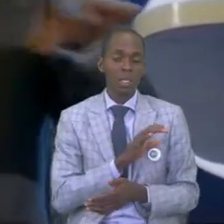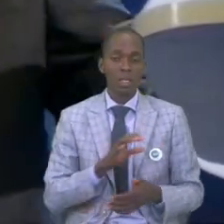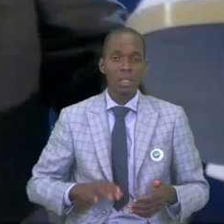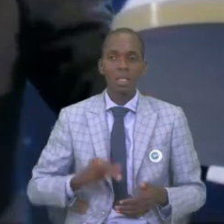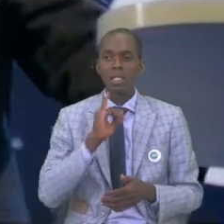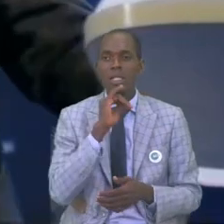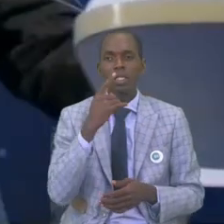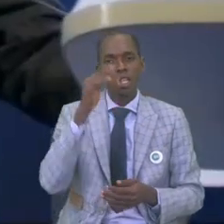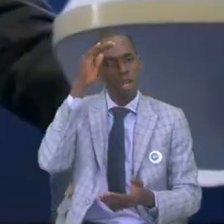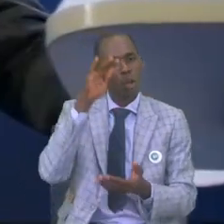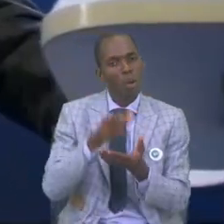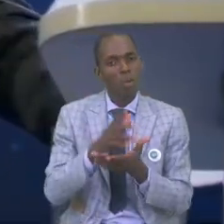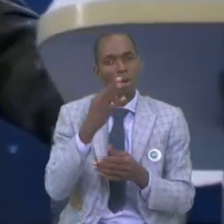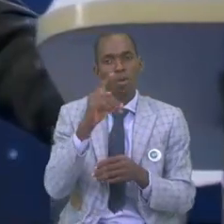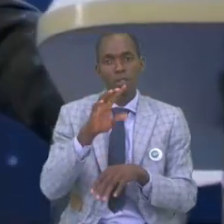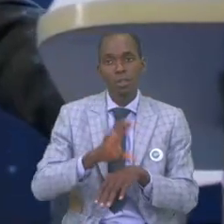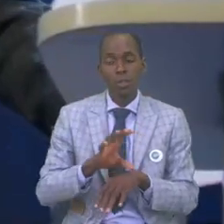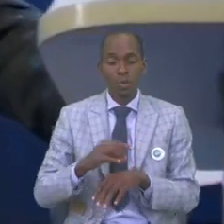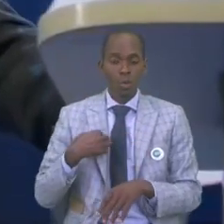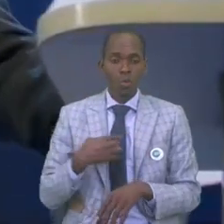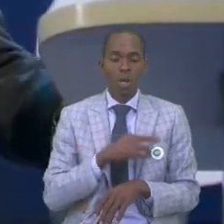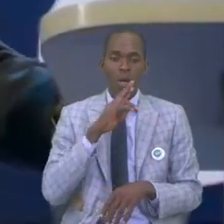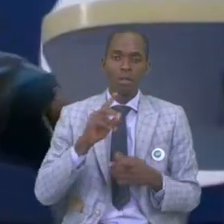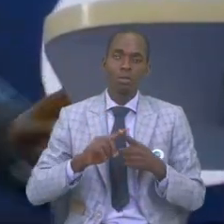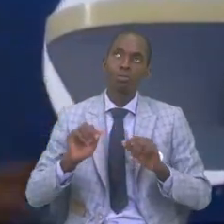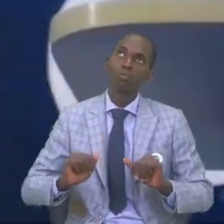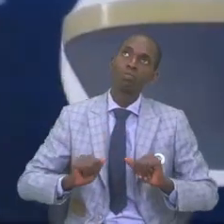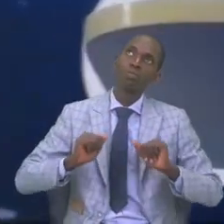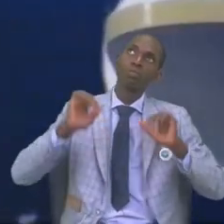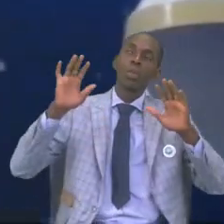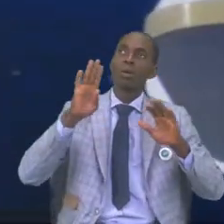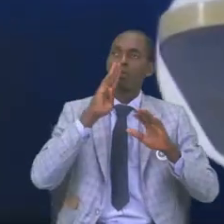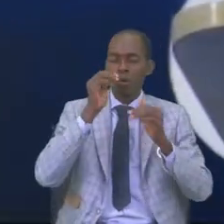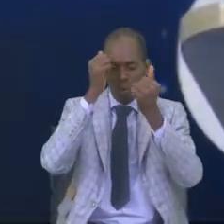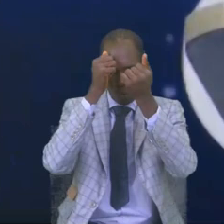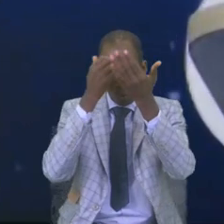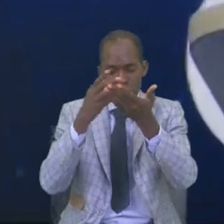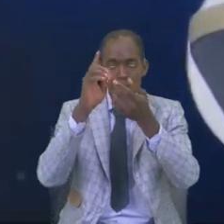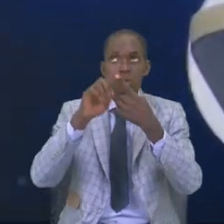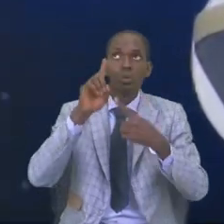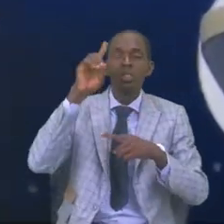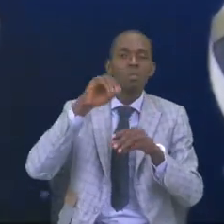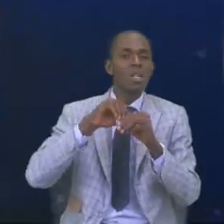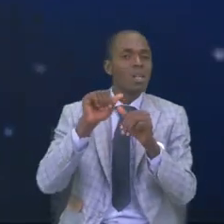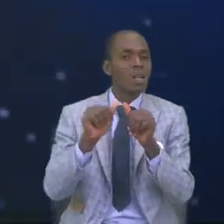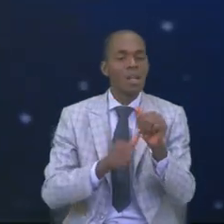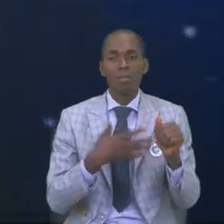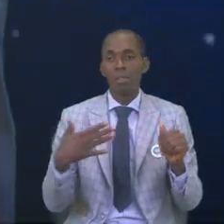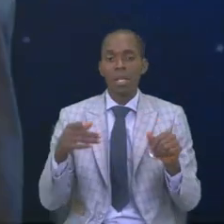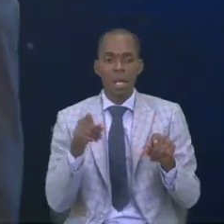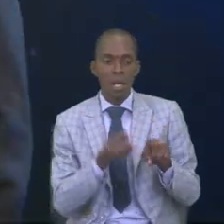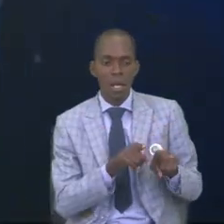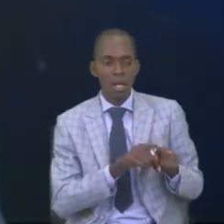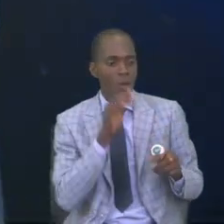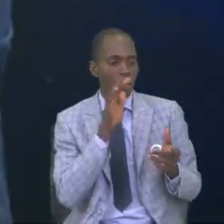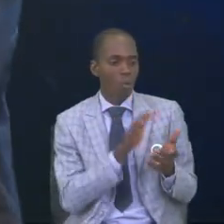church, and we are to submit to him in everything, as the wife submits